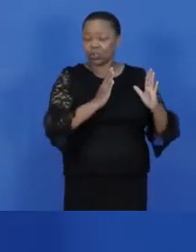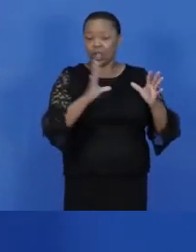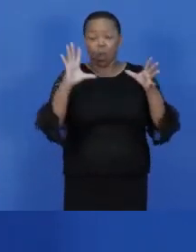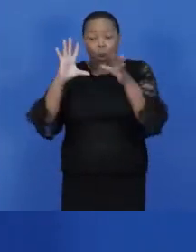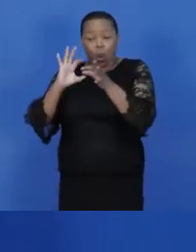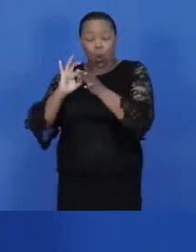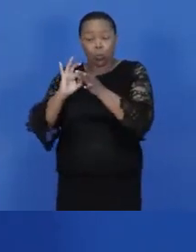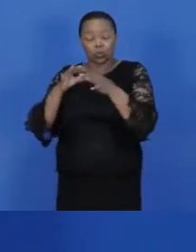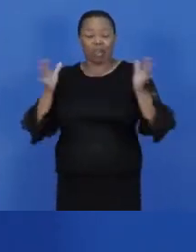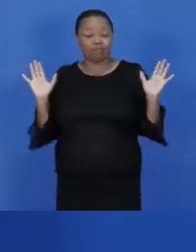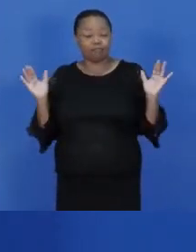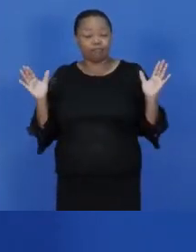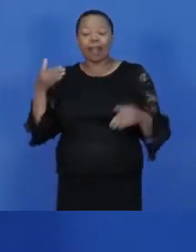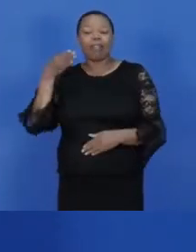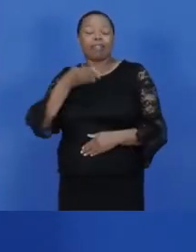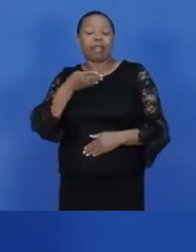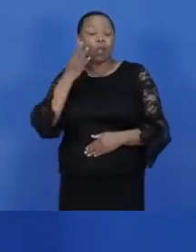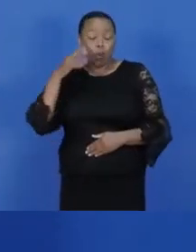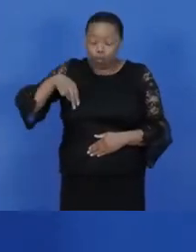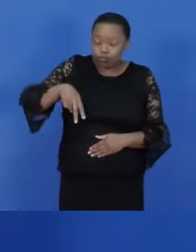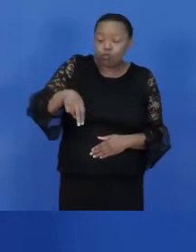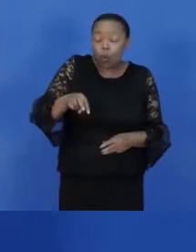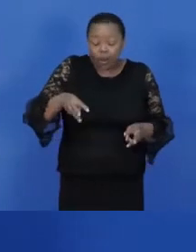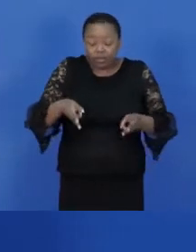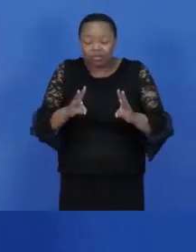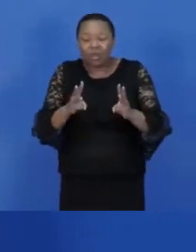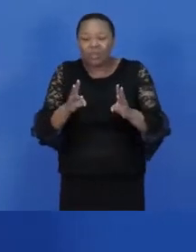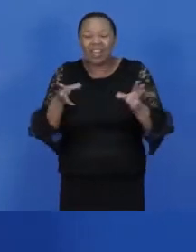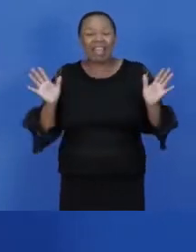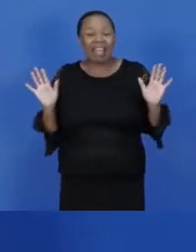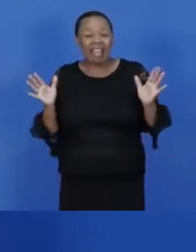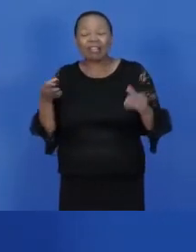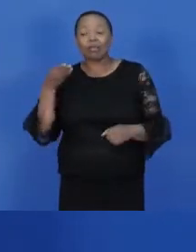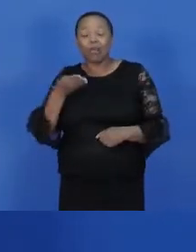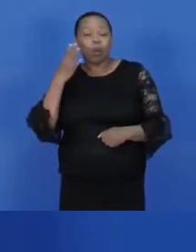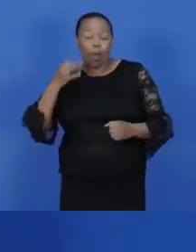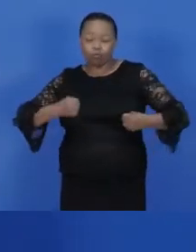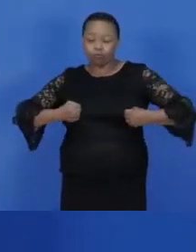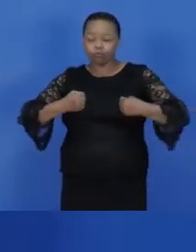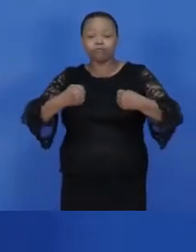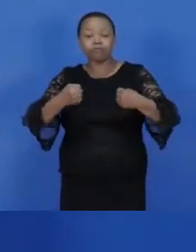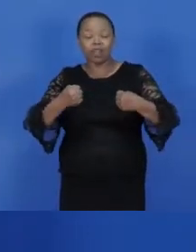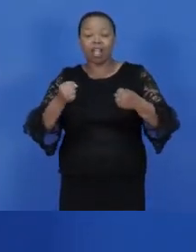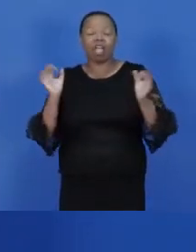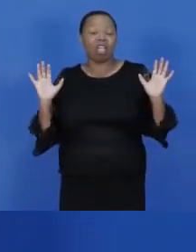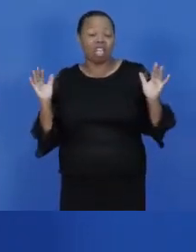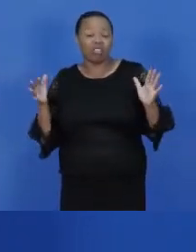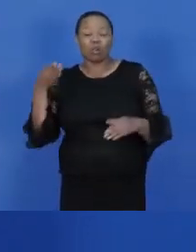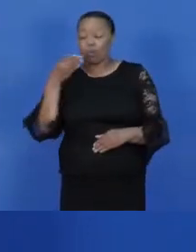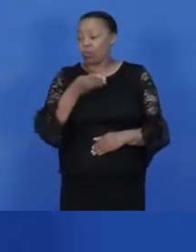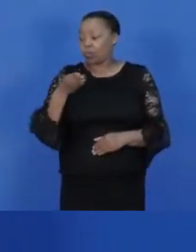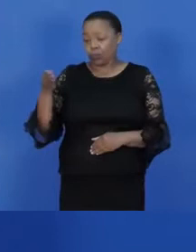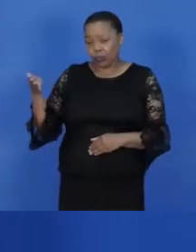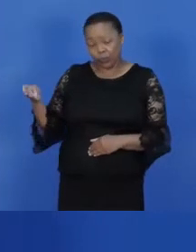angels when we are in our homes. There are angels when we walk by the street. There are angels when we are driving our cars. There are angels wherever